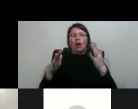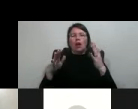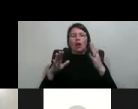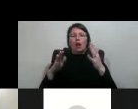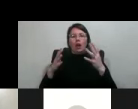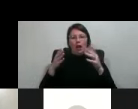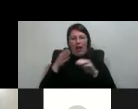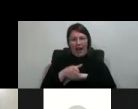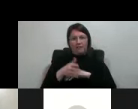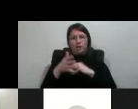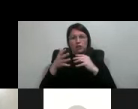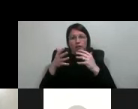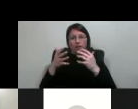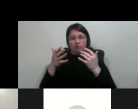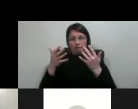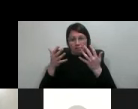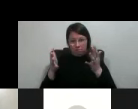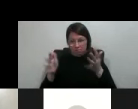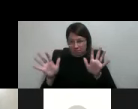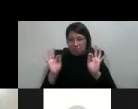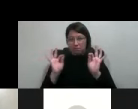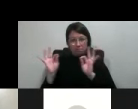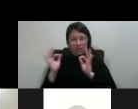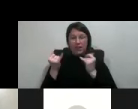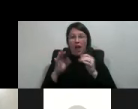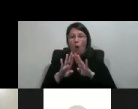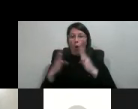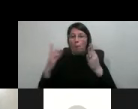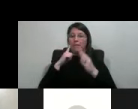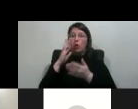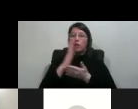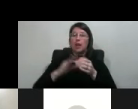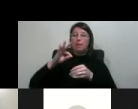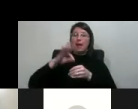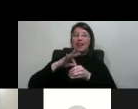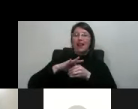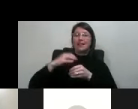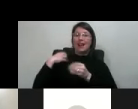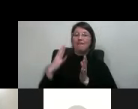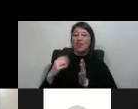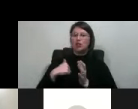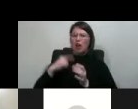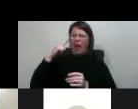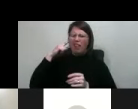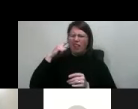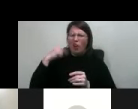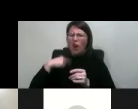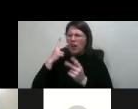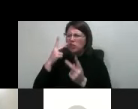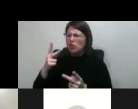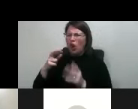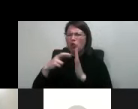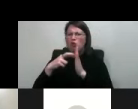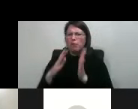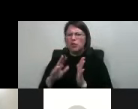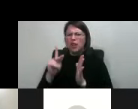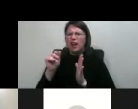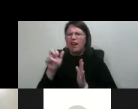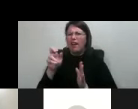that, I'd like to open it up for some elected officials. I think I had seen Representative Kevin